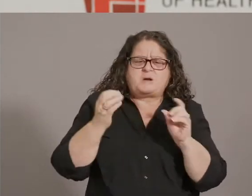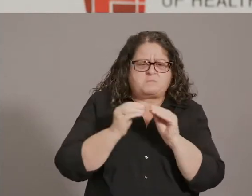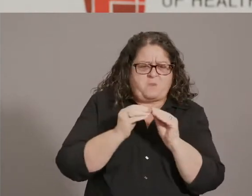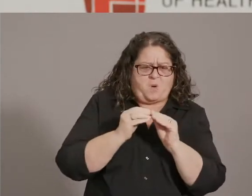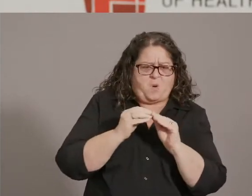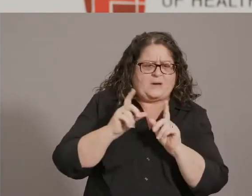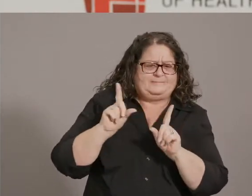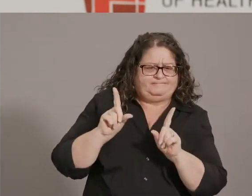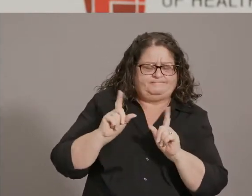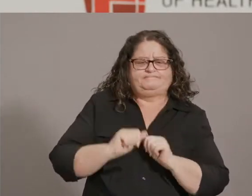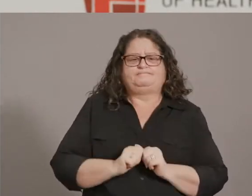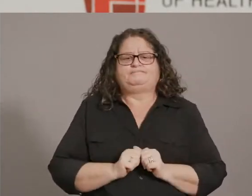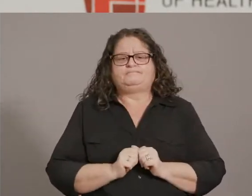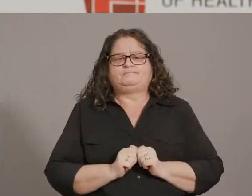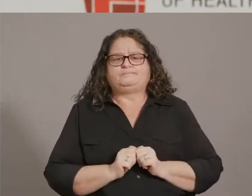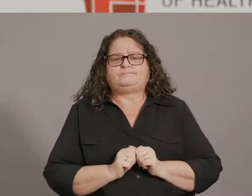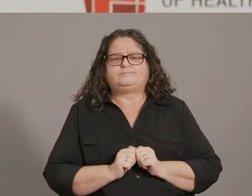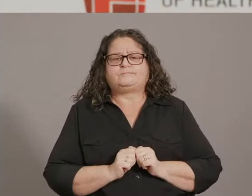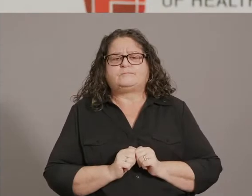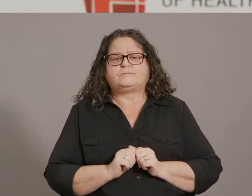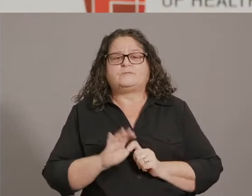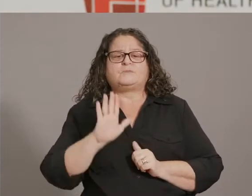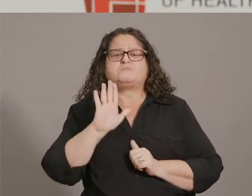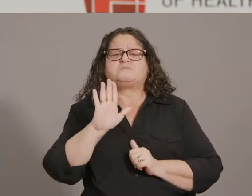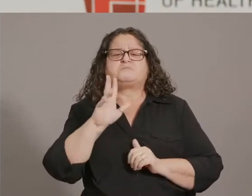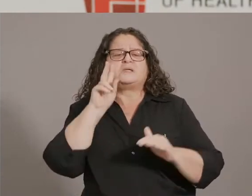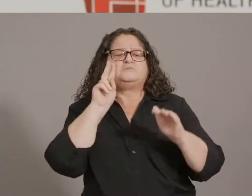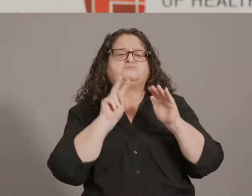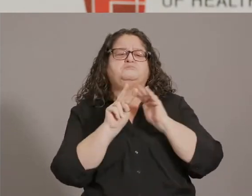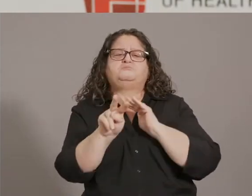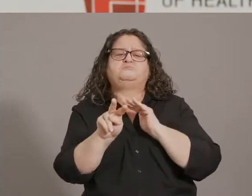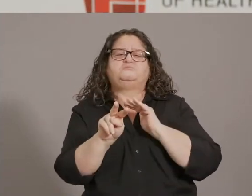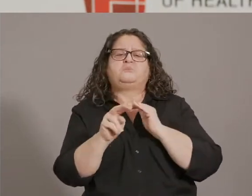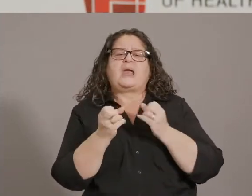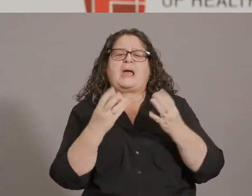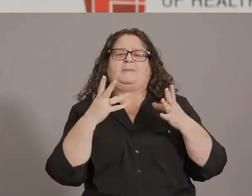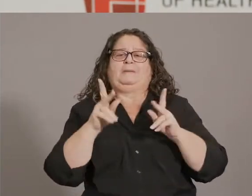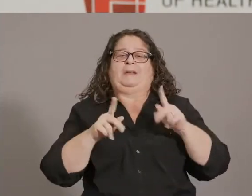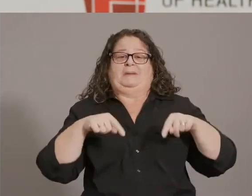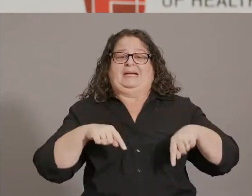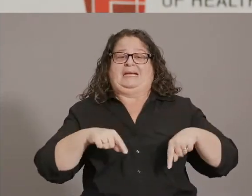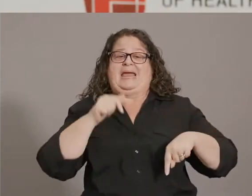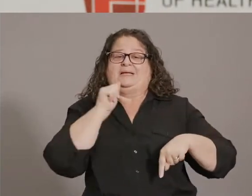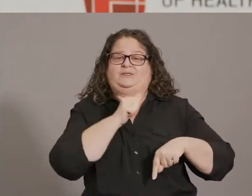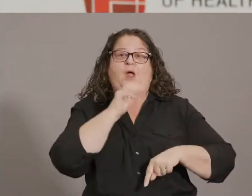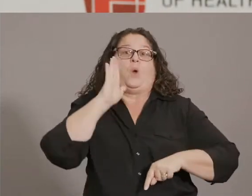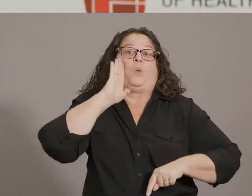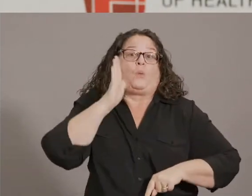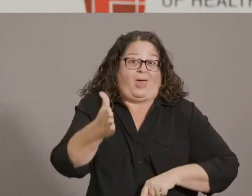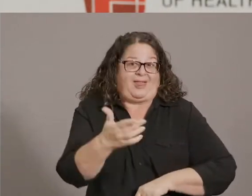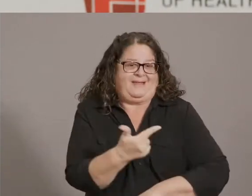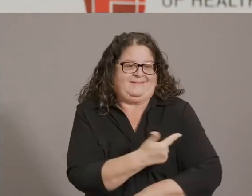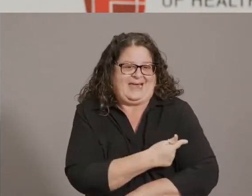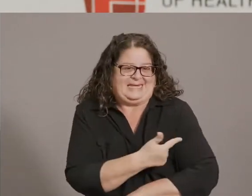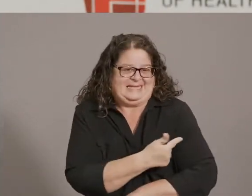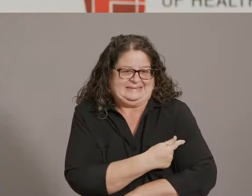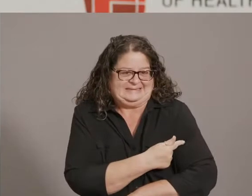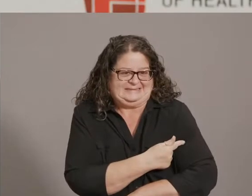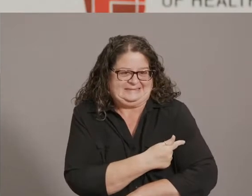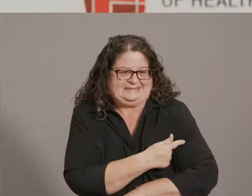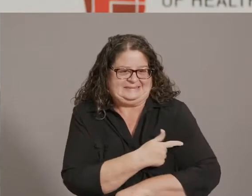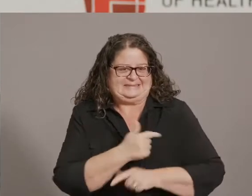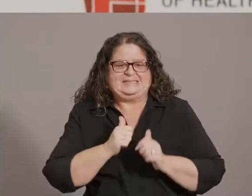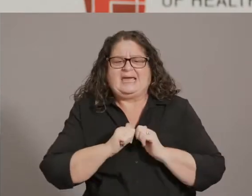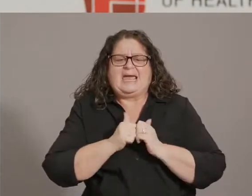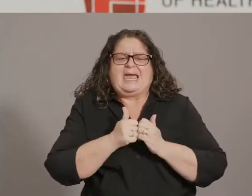many Arizonans will get vaccinated, and how does that compare with your feeling of what we need for herd immunity?